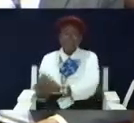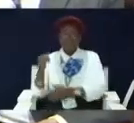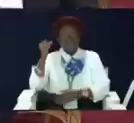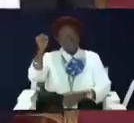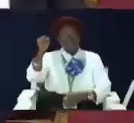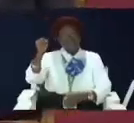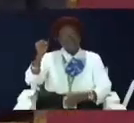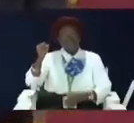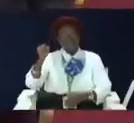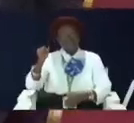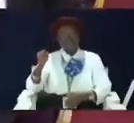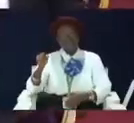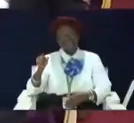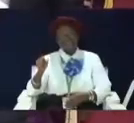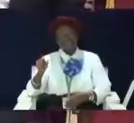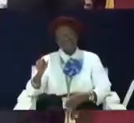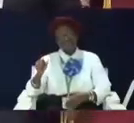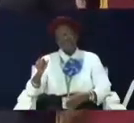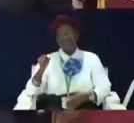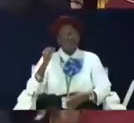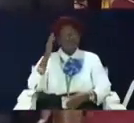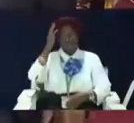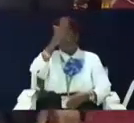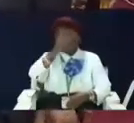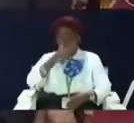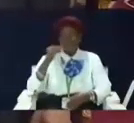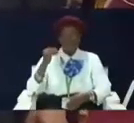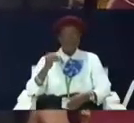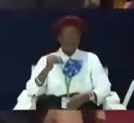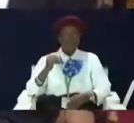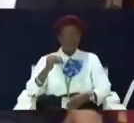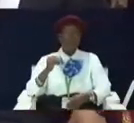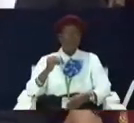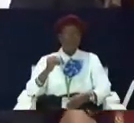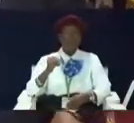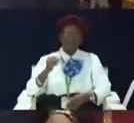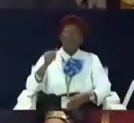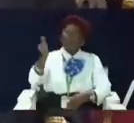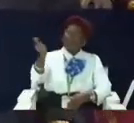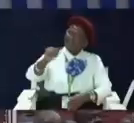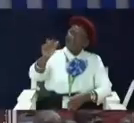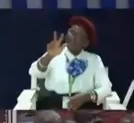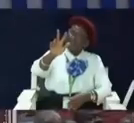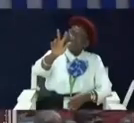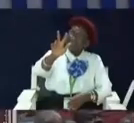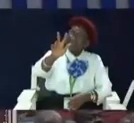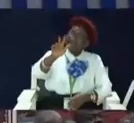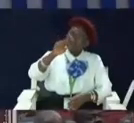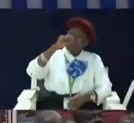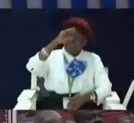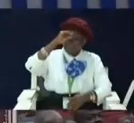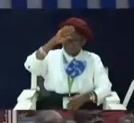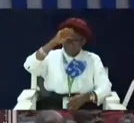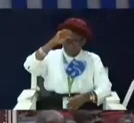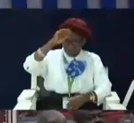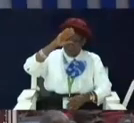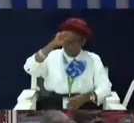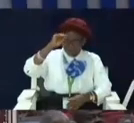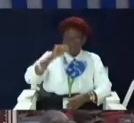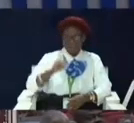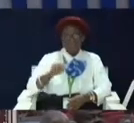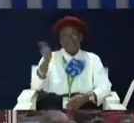This one is serious. 13 boys. ọmọkùnrin